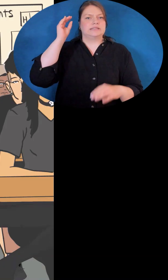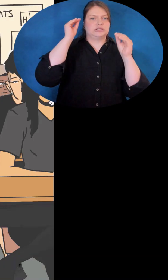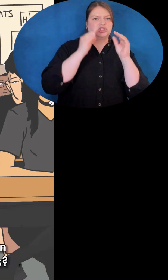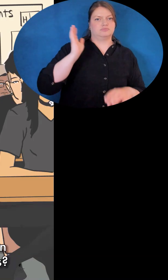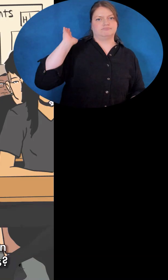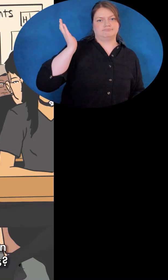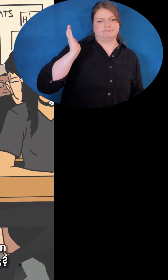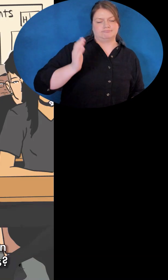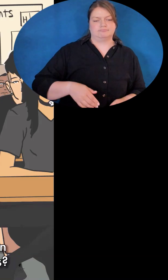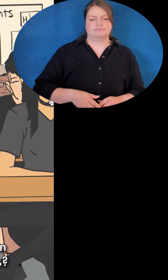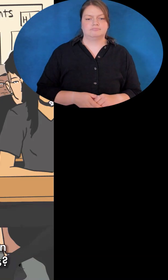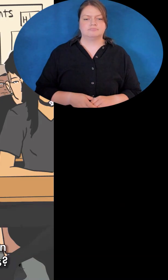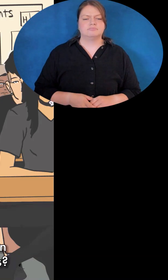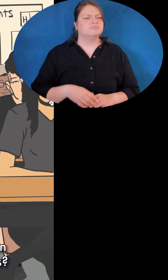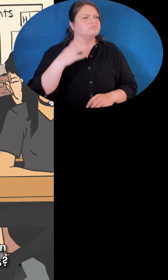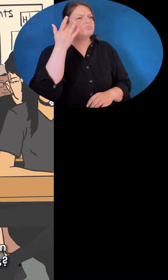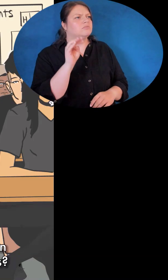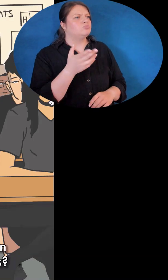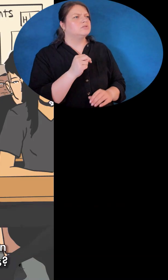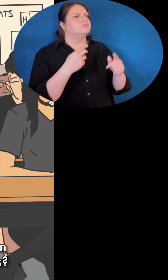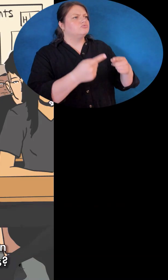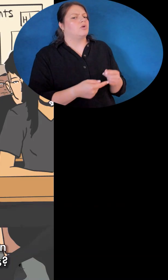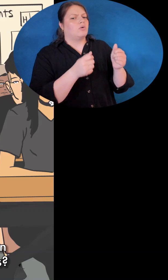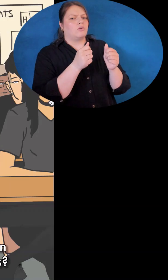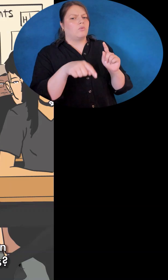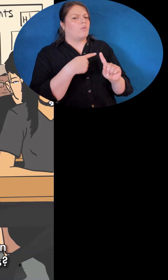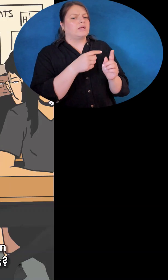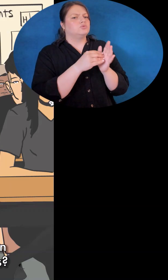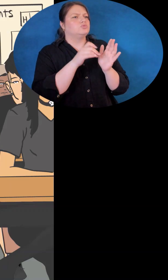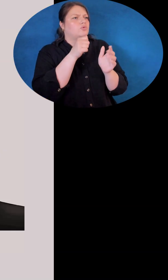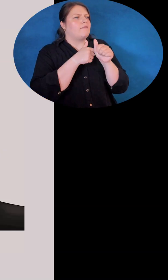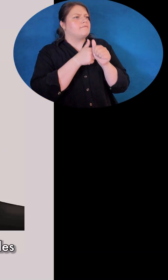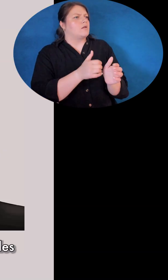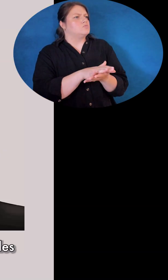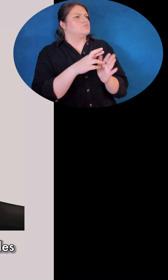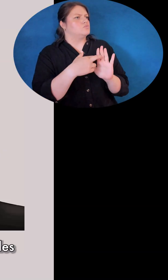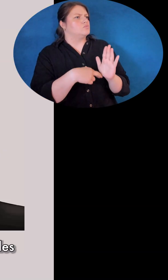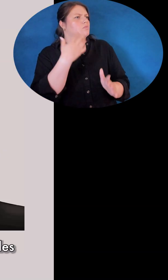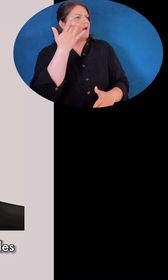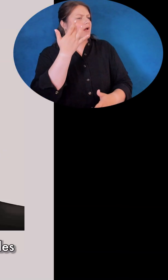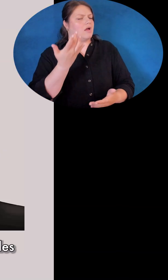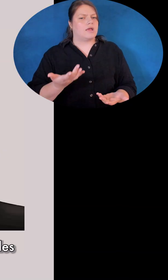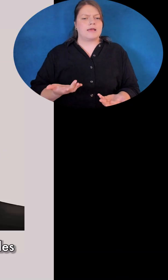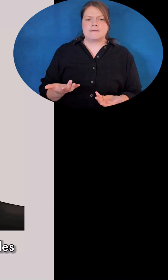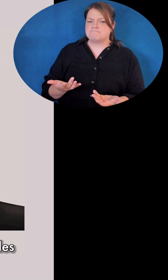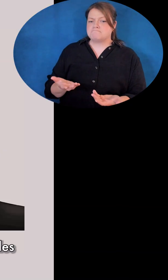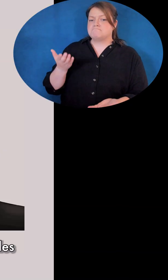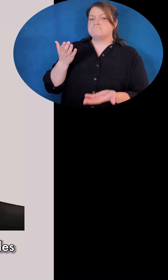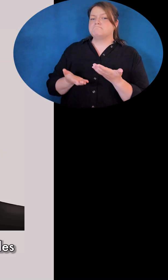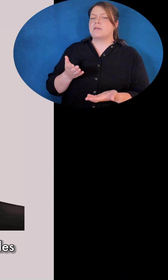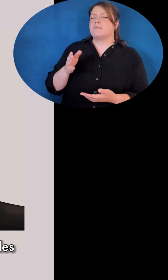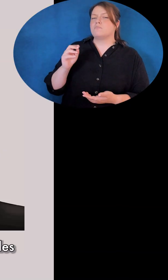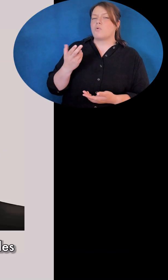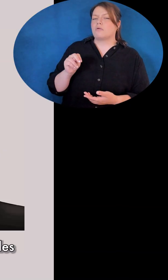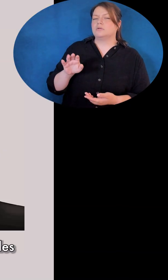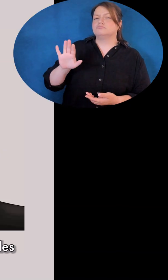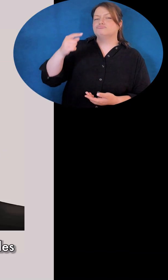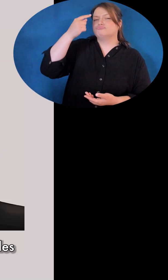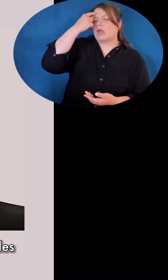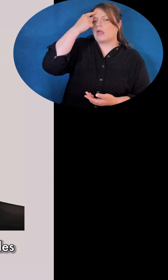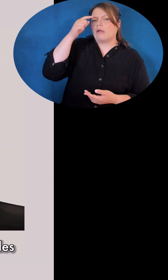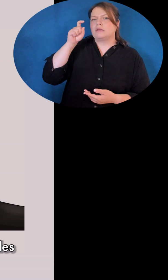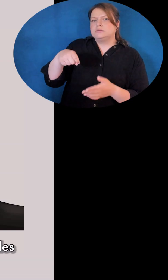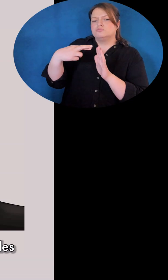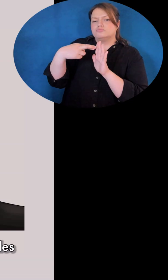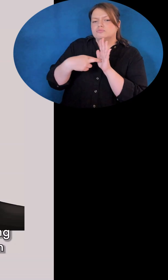talking. Why does Morgan struggle when students don't follow the school rules? Perhaps Morgan's brain needs rules to be followed